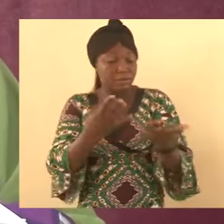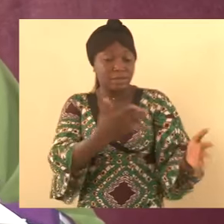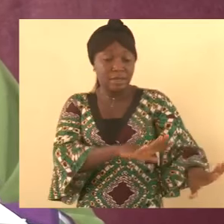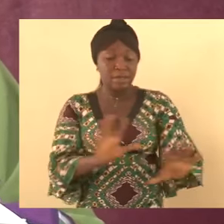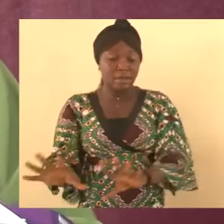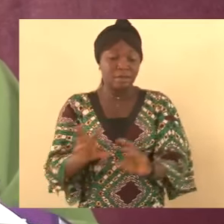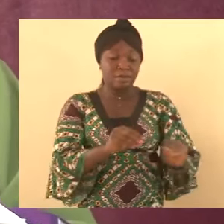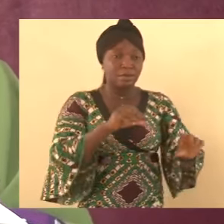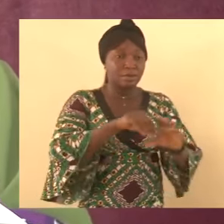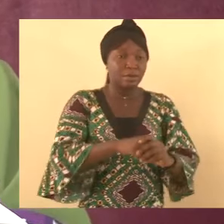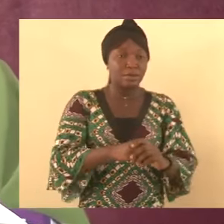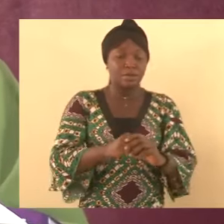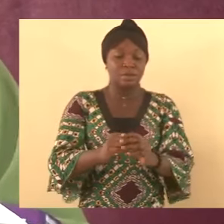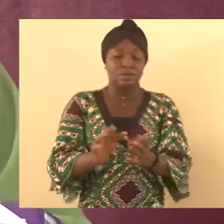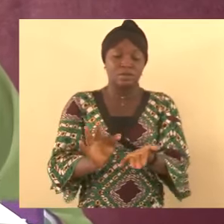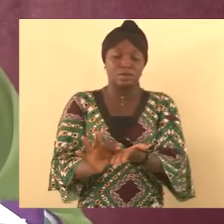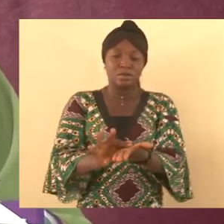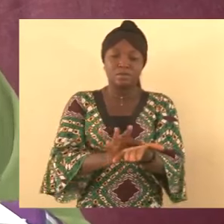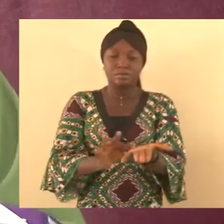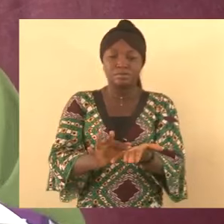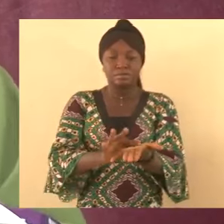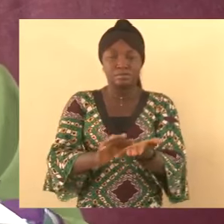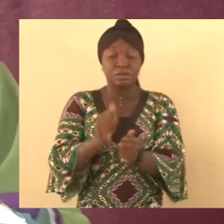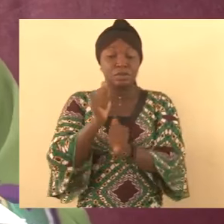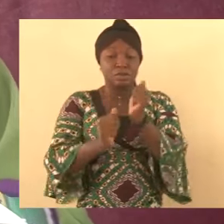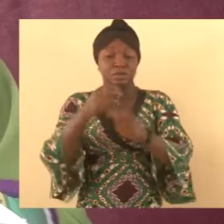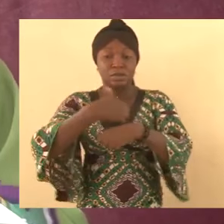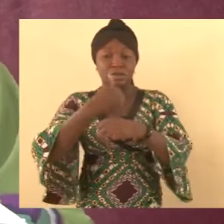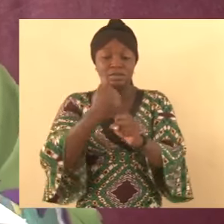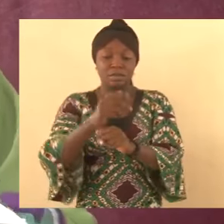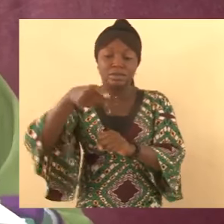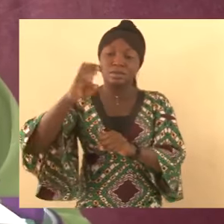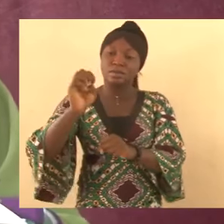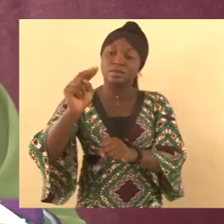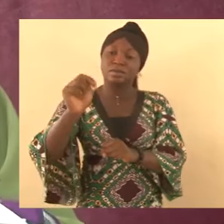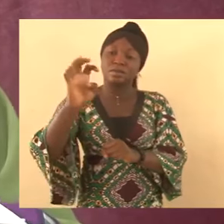and put in 2 copper coins, which make a penny.